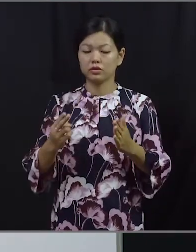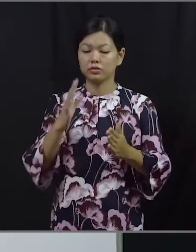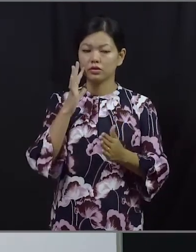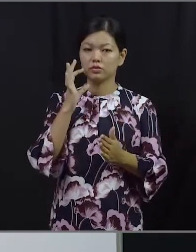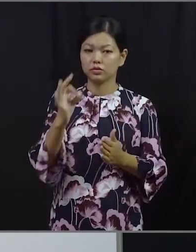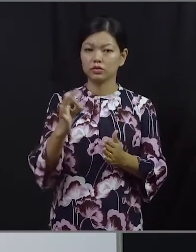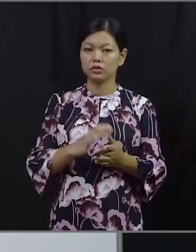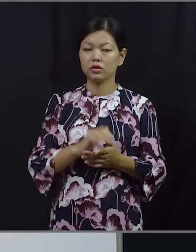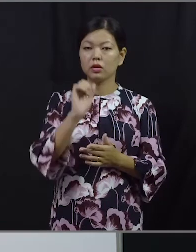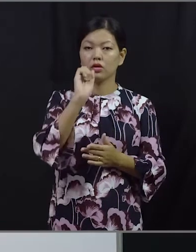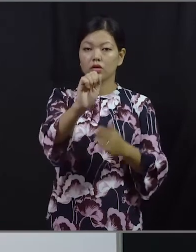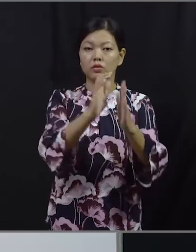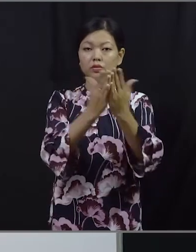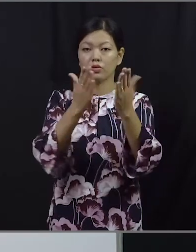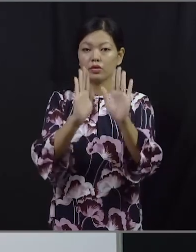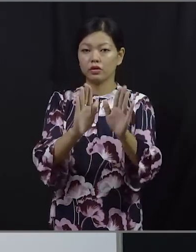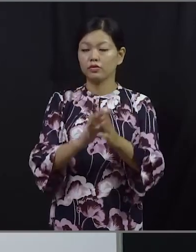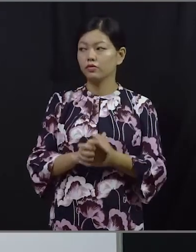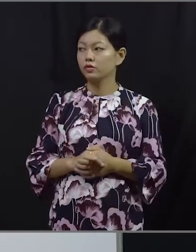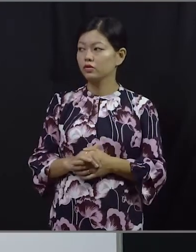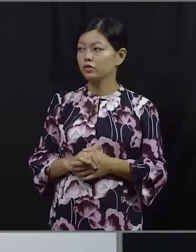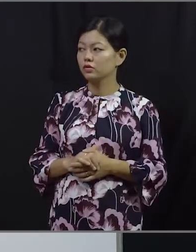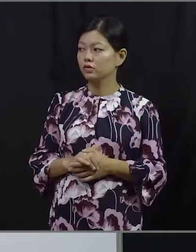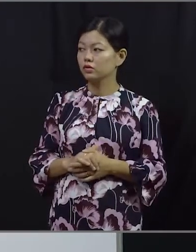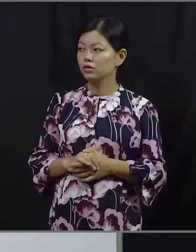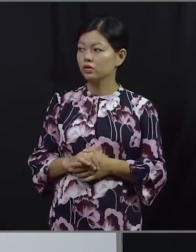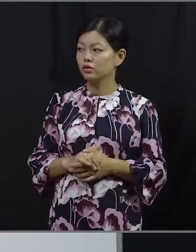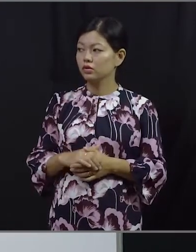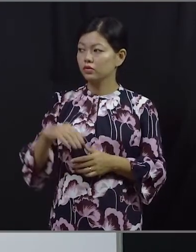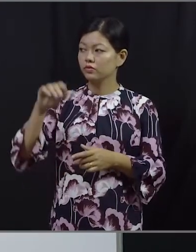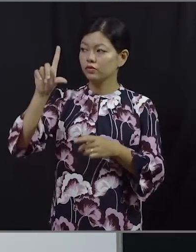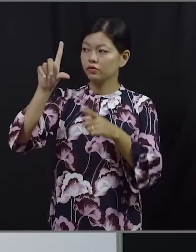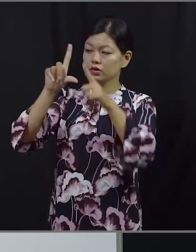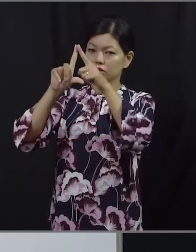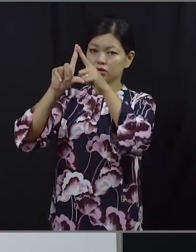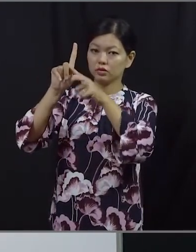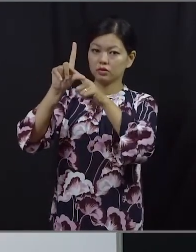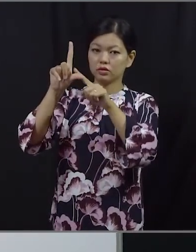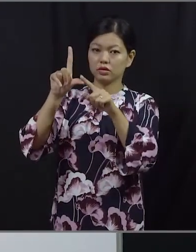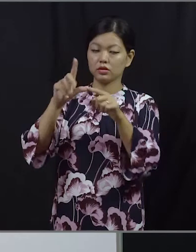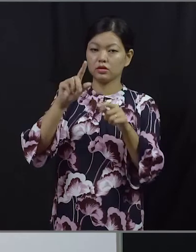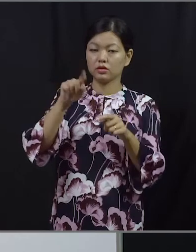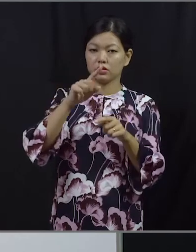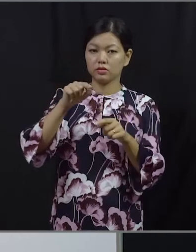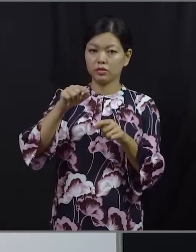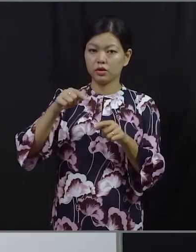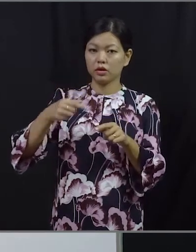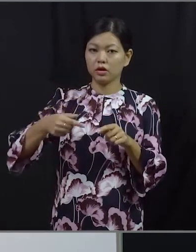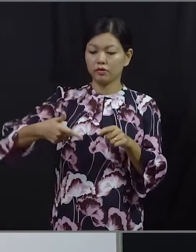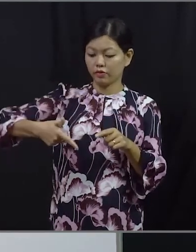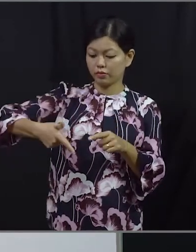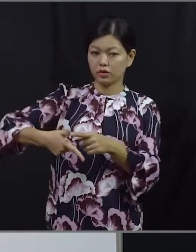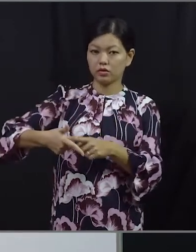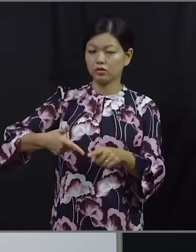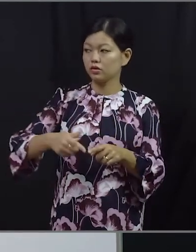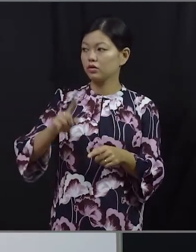Okay. So, here I will take this alpha, and this is beta. Okay. Now, dear students, okay, first this